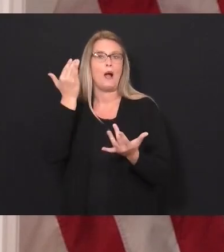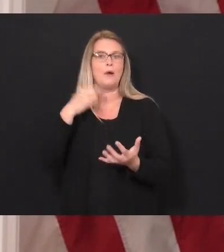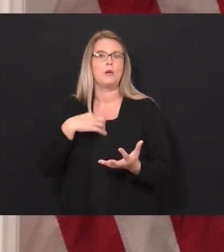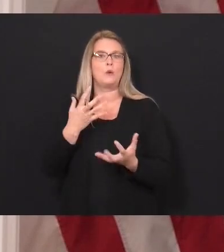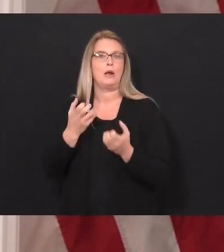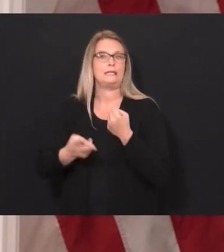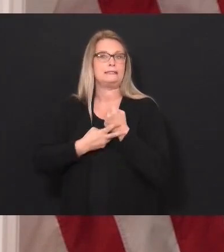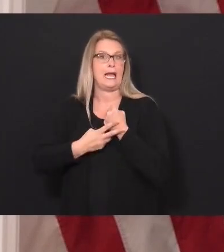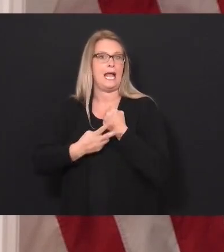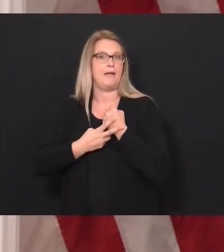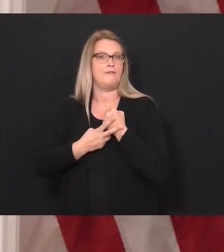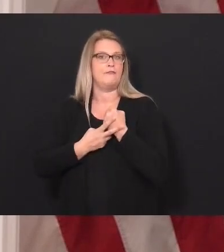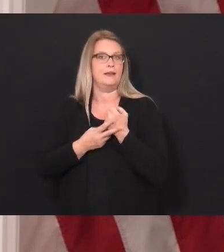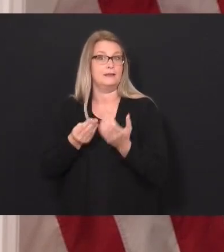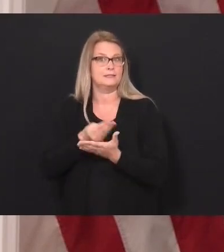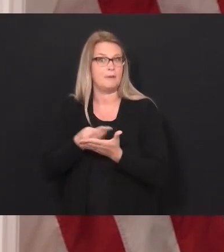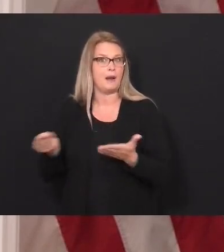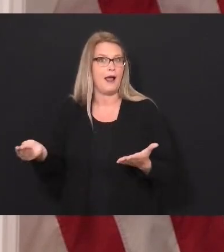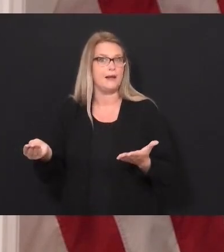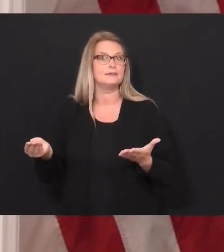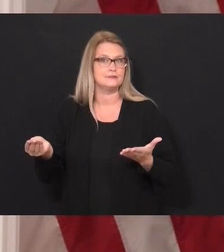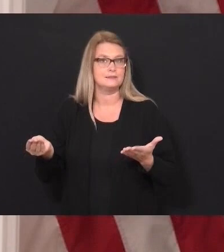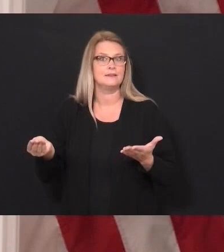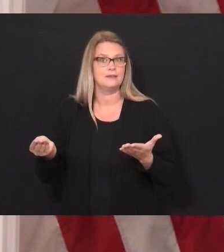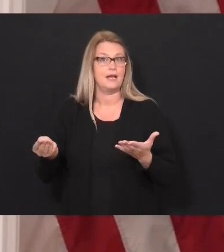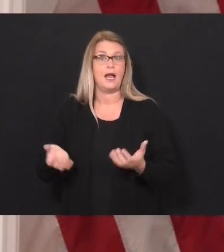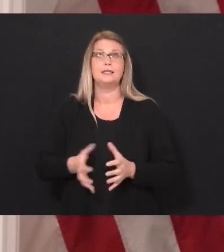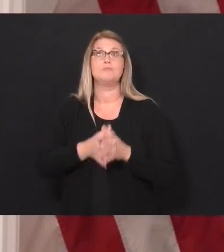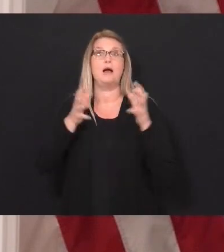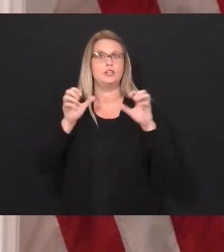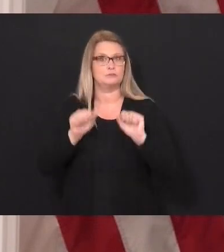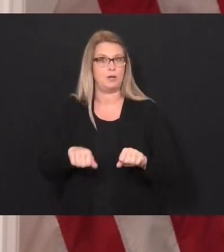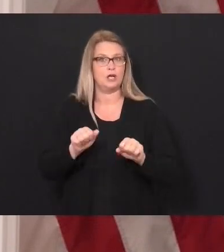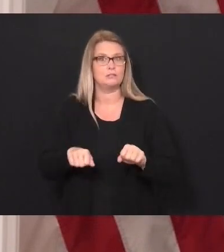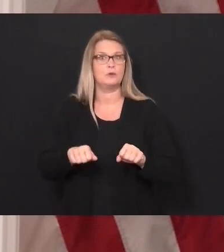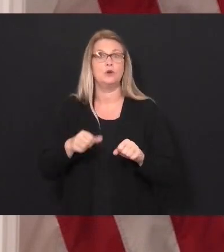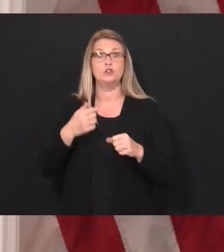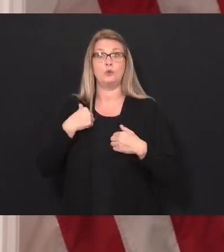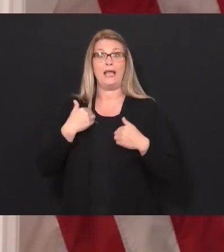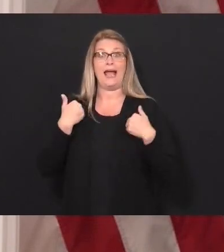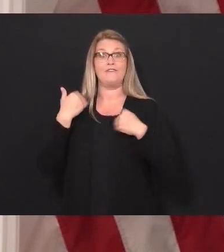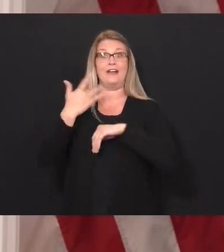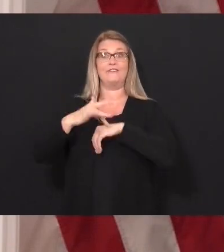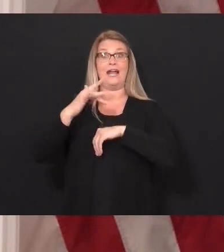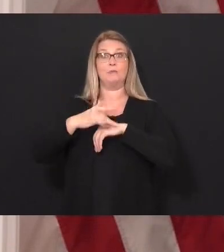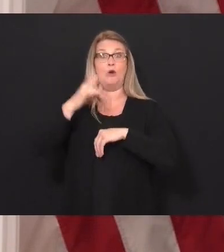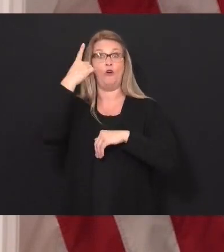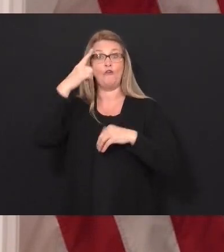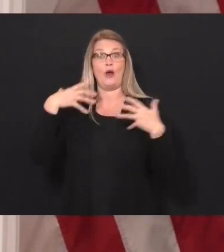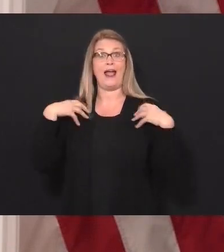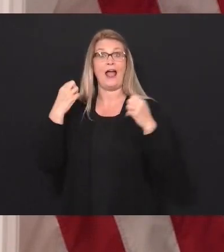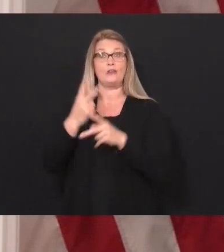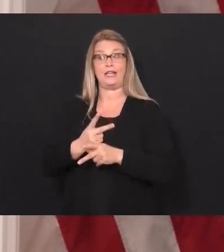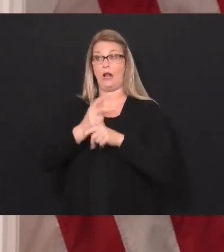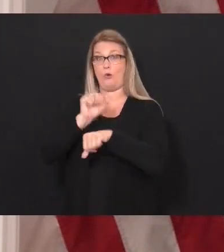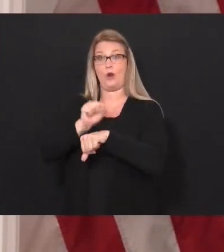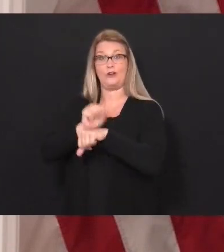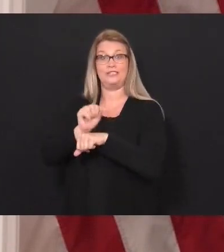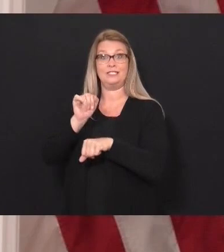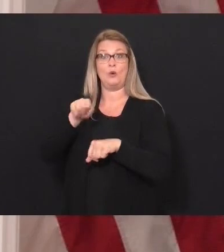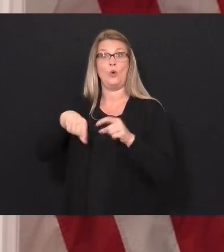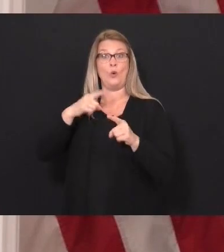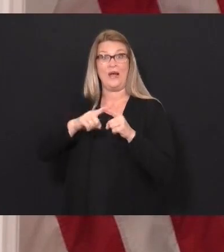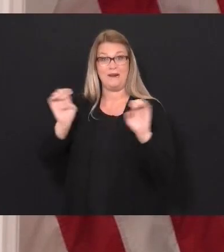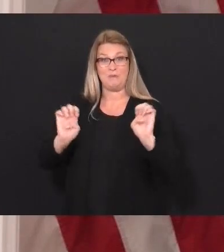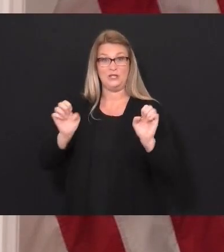as possible, to make sure that the protective equipment is available for the healthcare workers who truly need it,